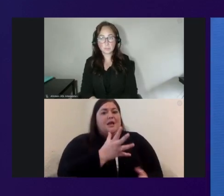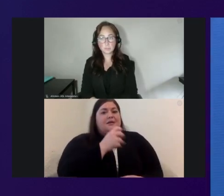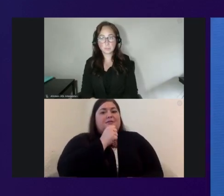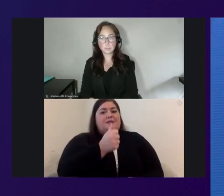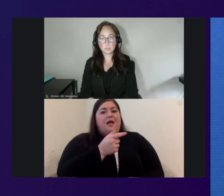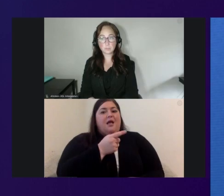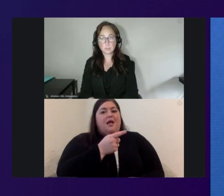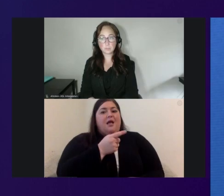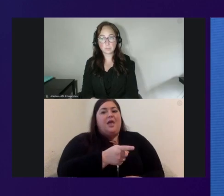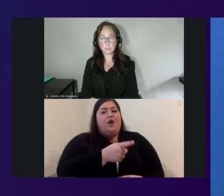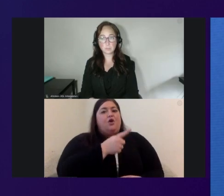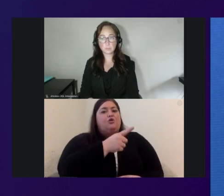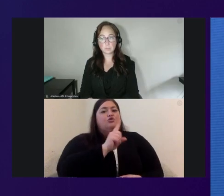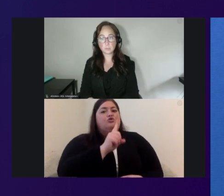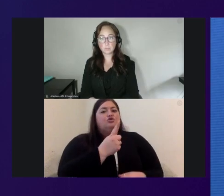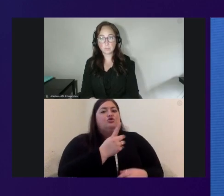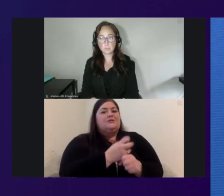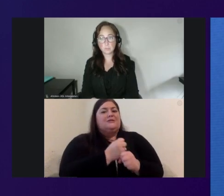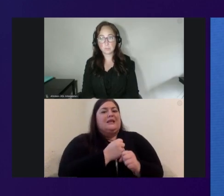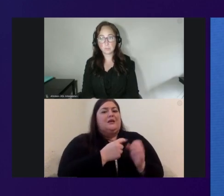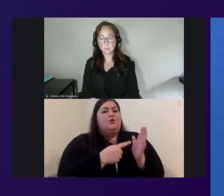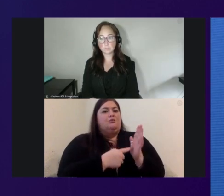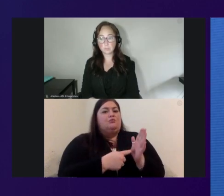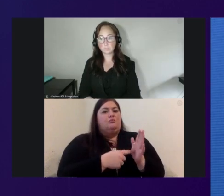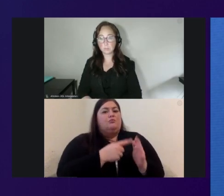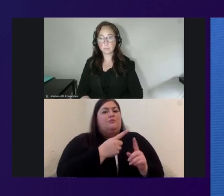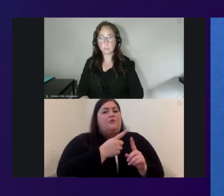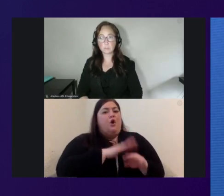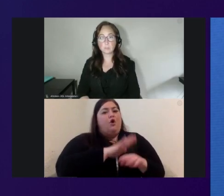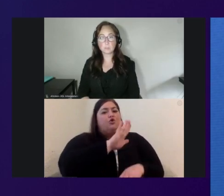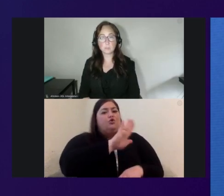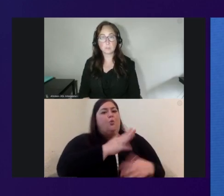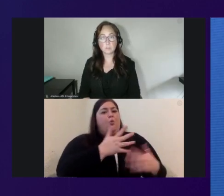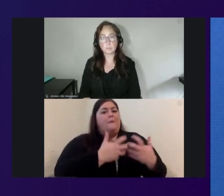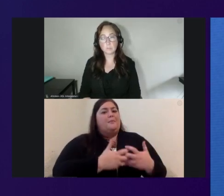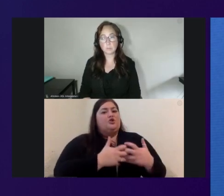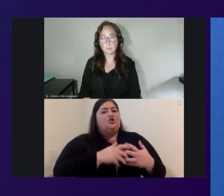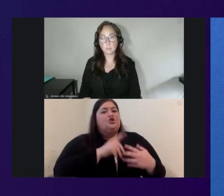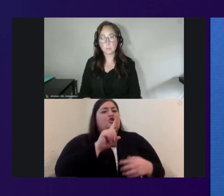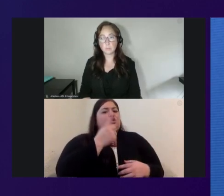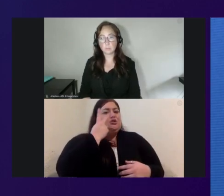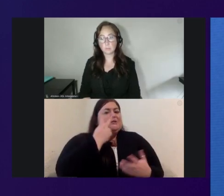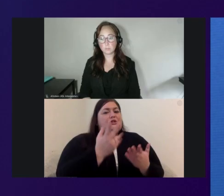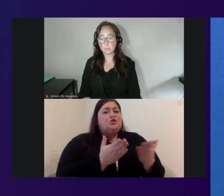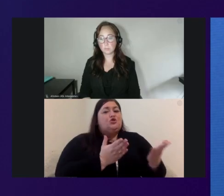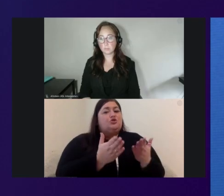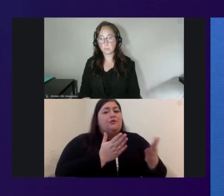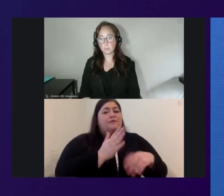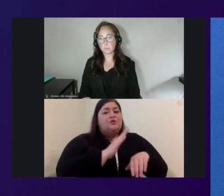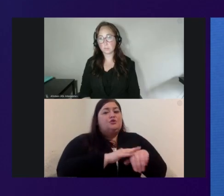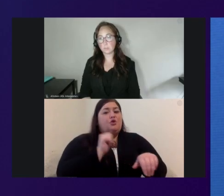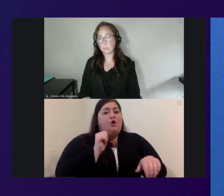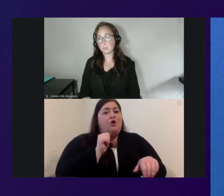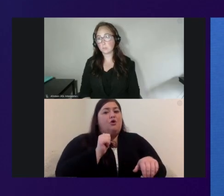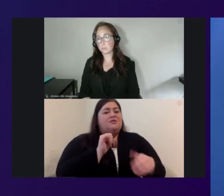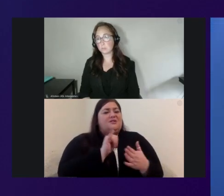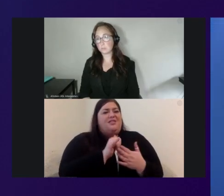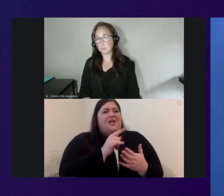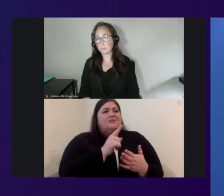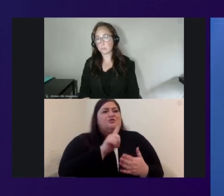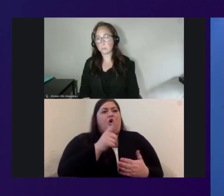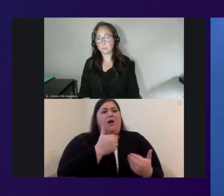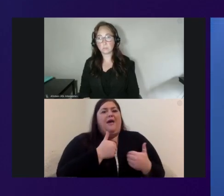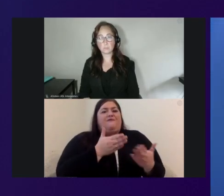what you're getting is a representation of that data on your local machine. So you're just seeing a few service calls here. That's all that actually exists on the endpoint. Yeah,